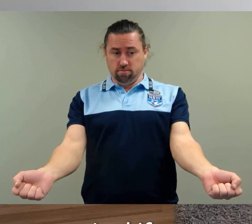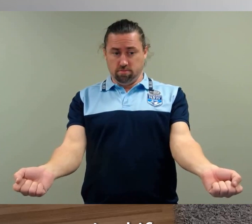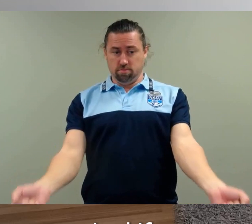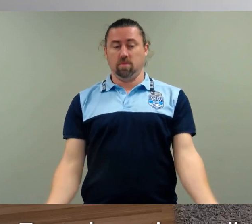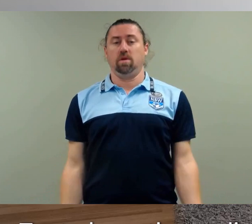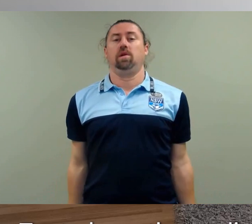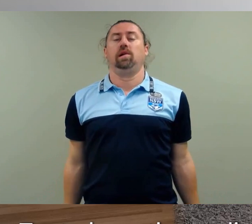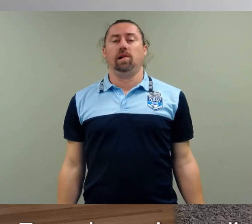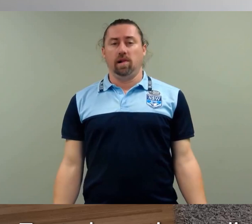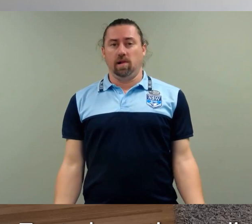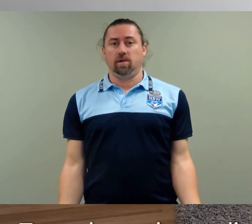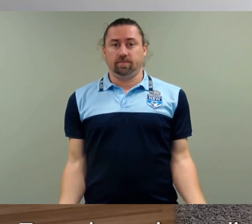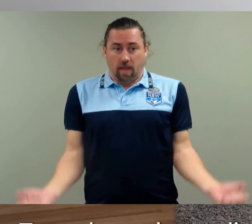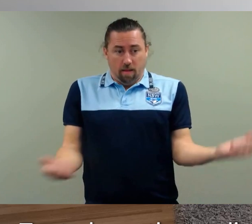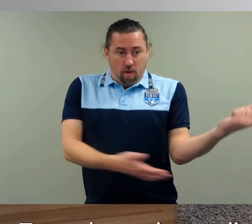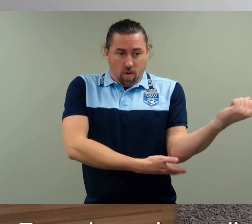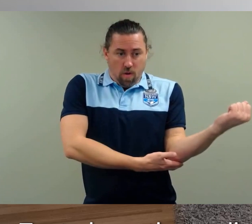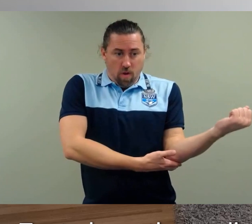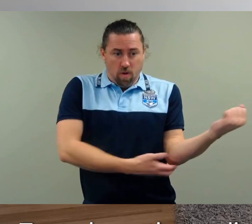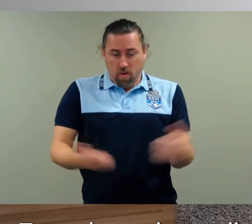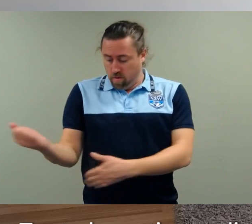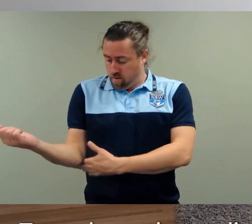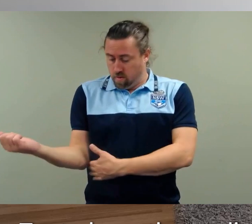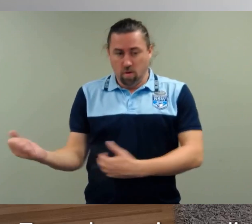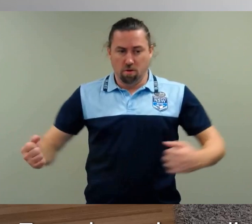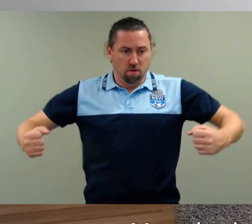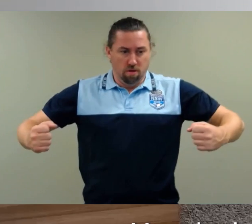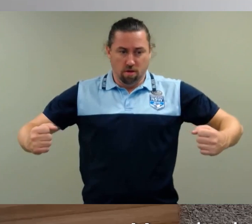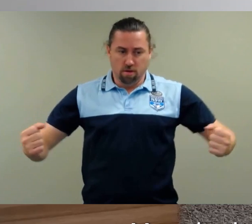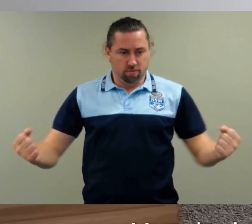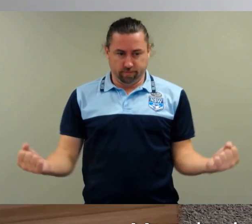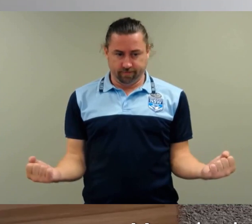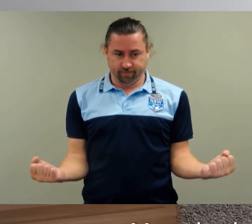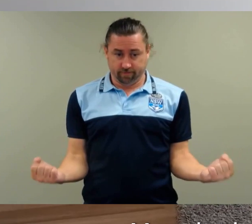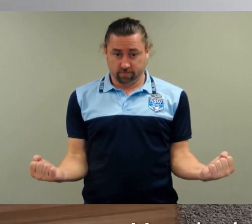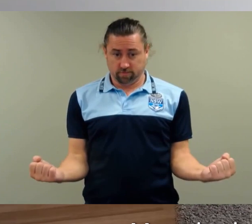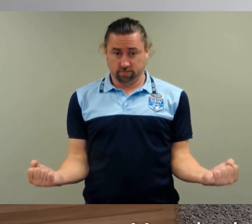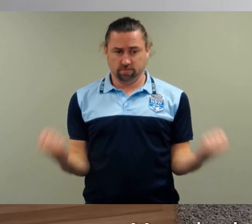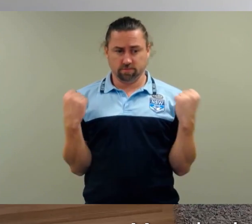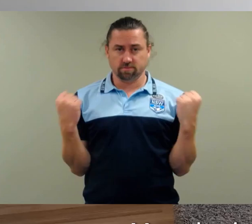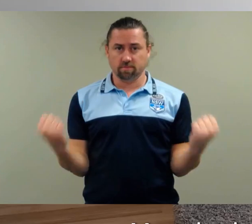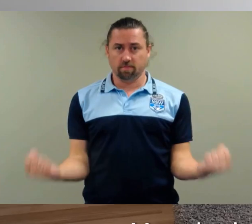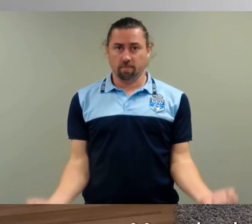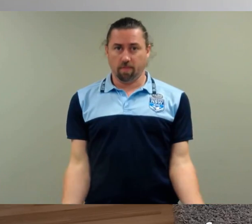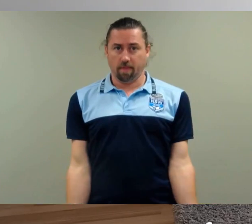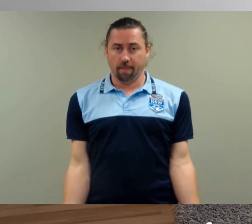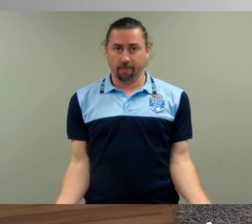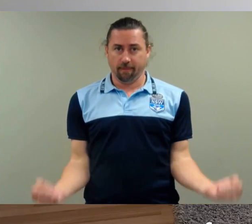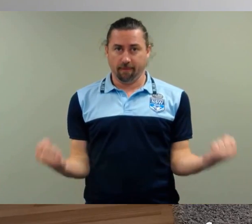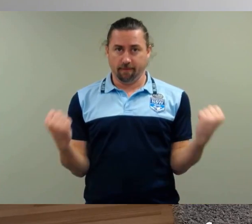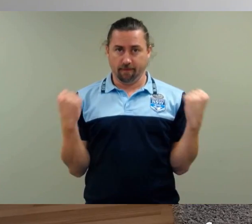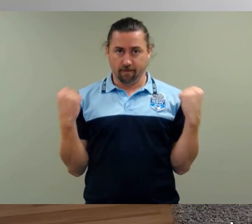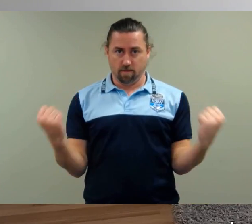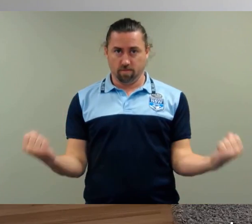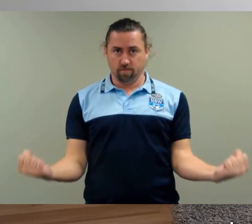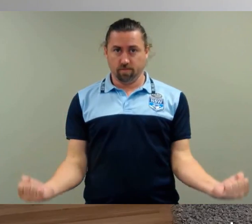facing forward. Try to keep those elbows tucked in to the sides of your body. Move both forearms in a curling motion from the